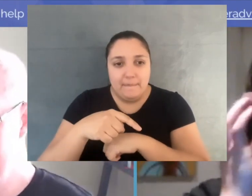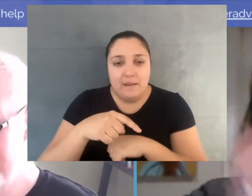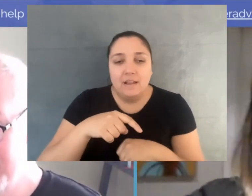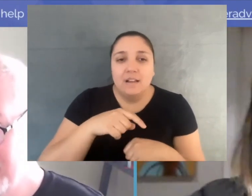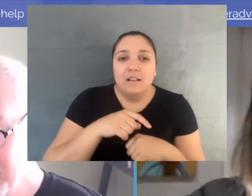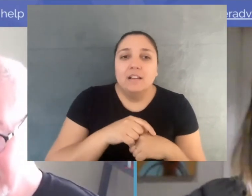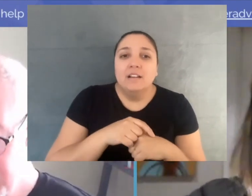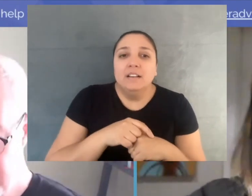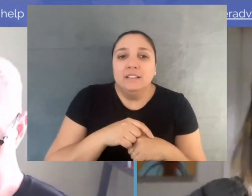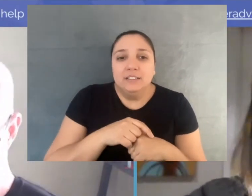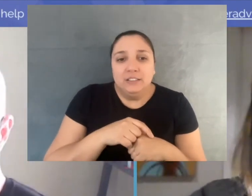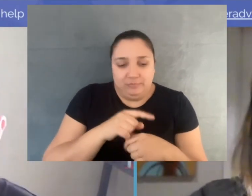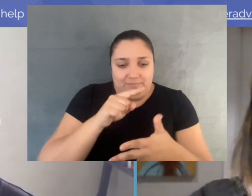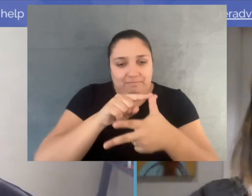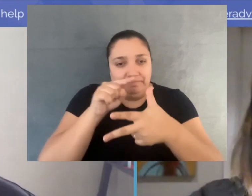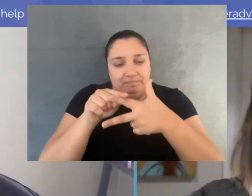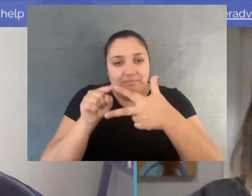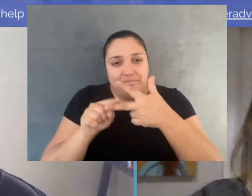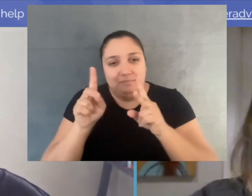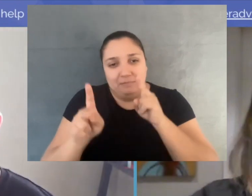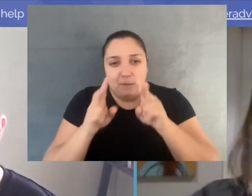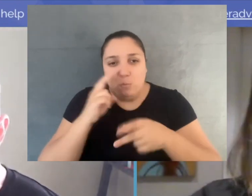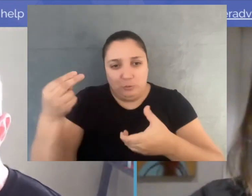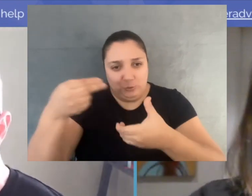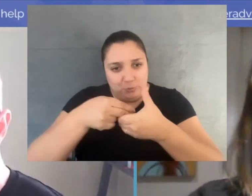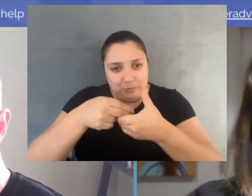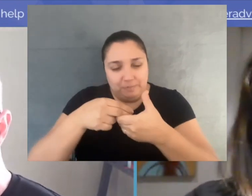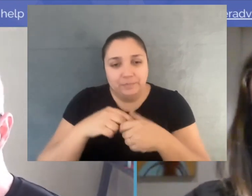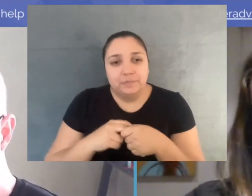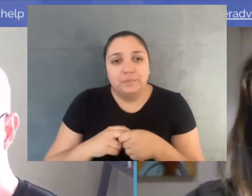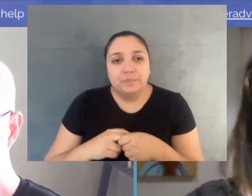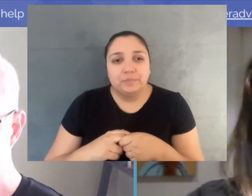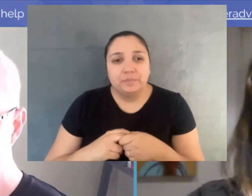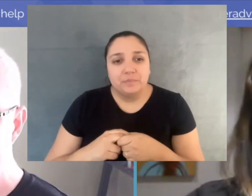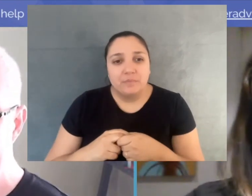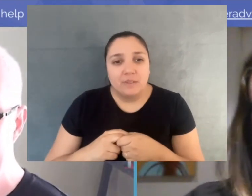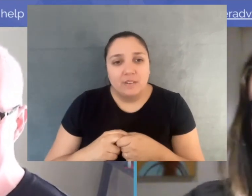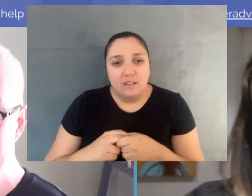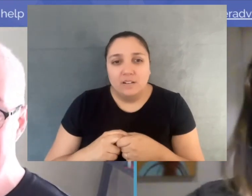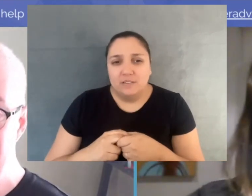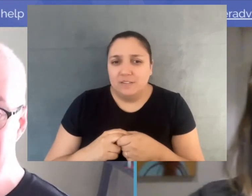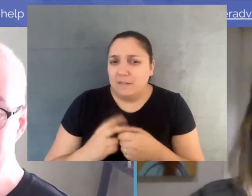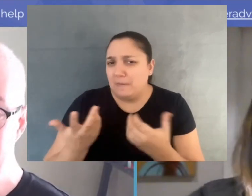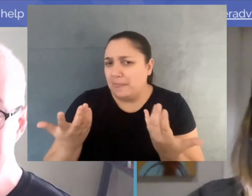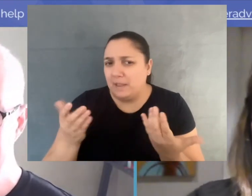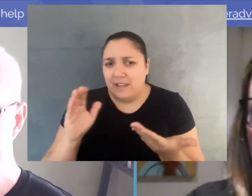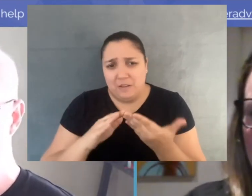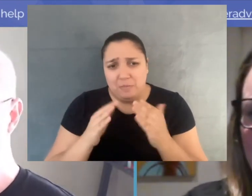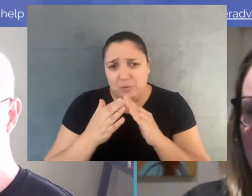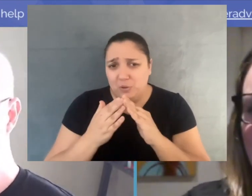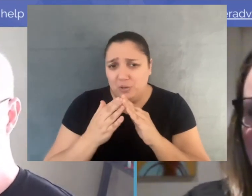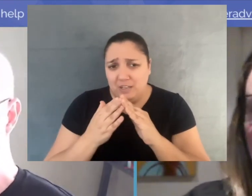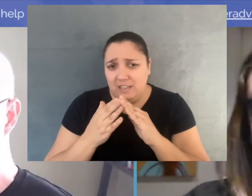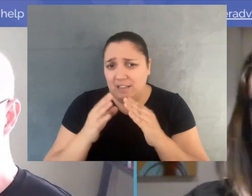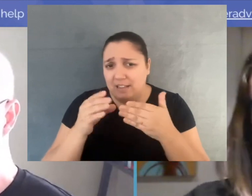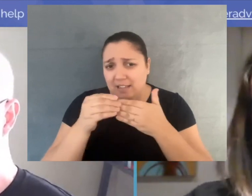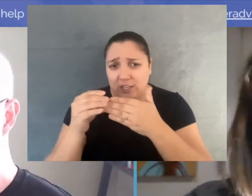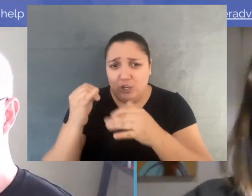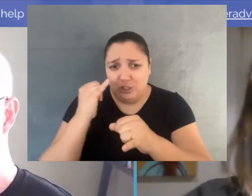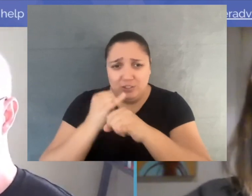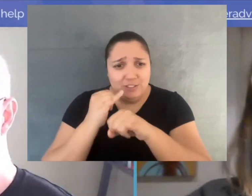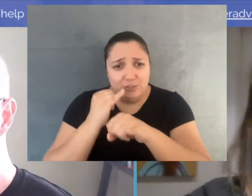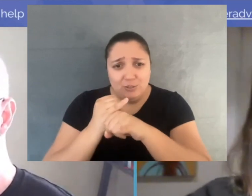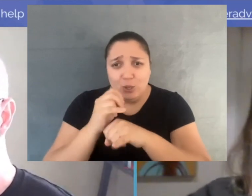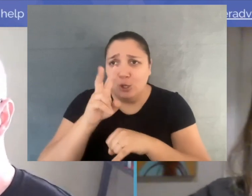Leaders Institute coming on, Bill McGlade, Natalie Thomas, and Brad Weber. And this is sort of like the